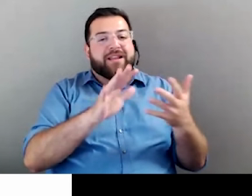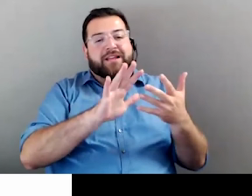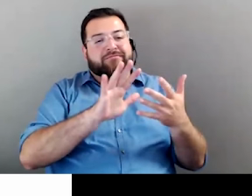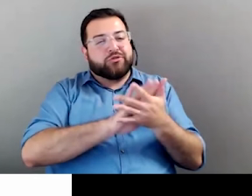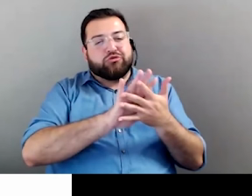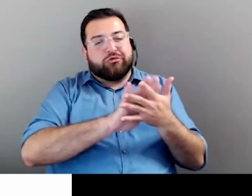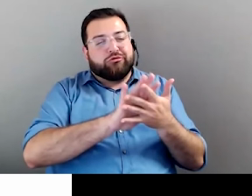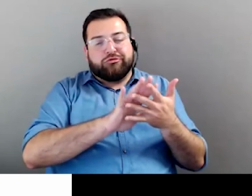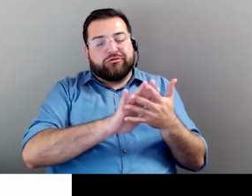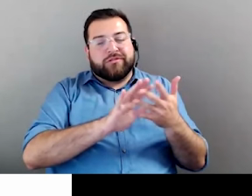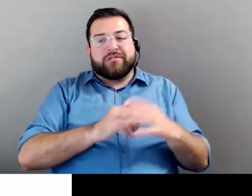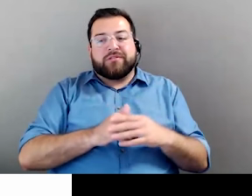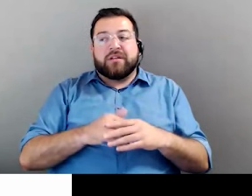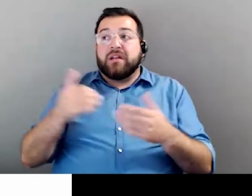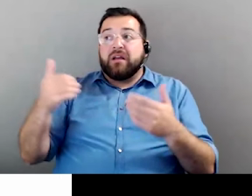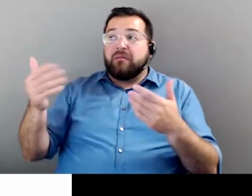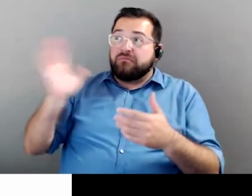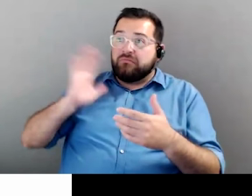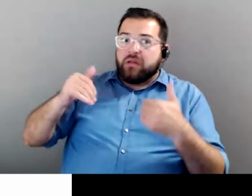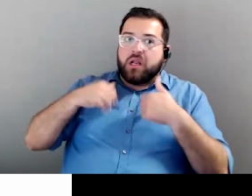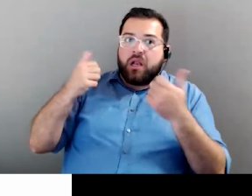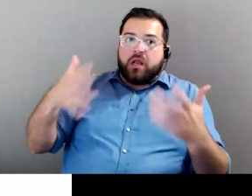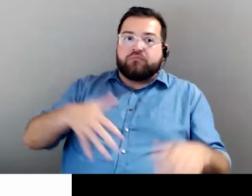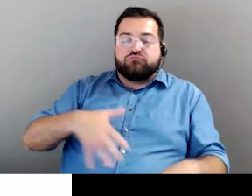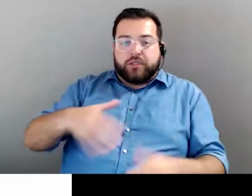Yeah. And I just